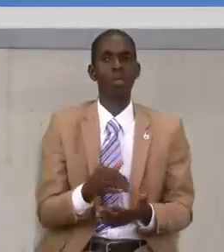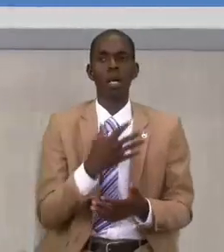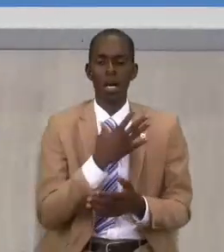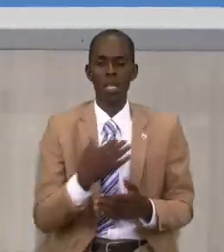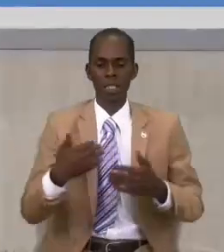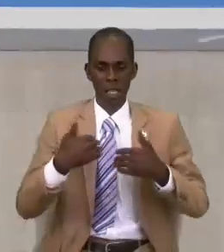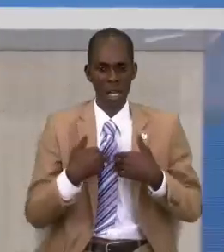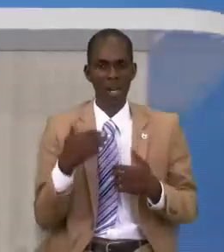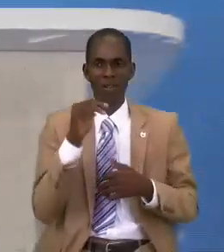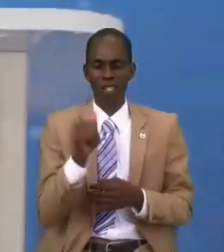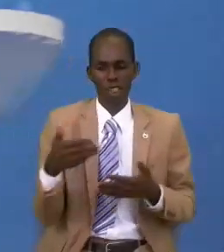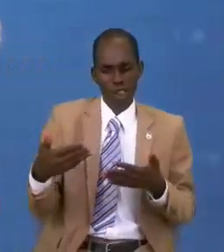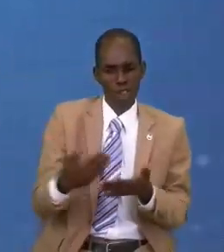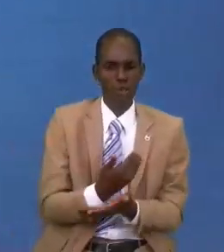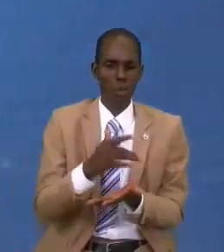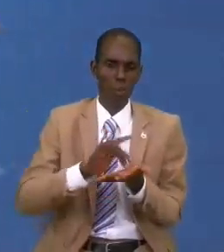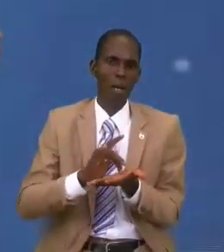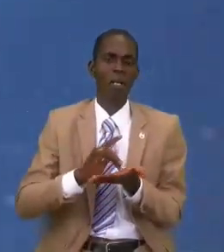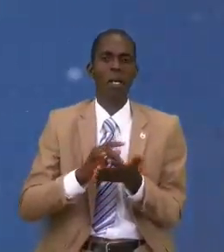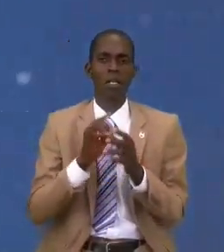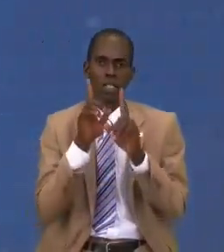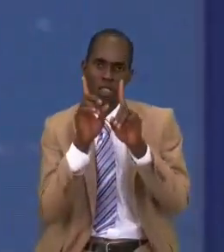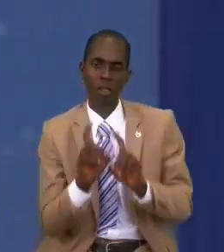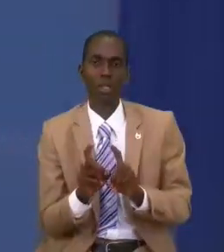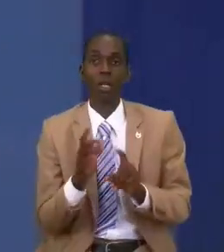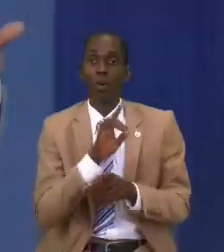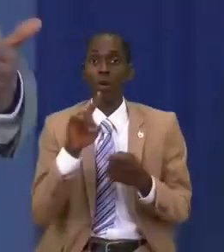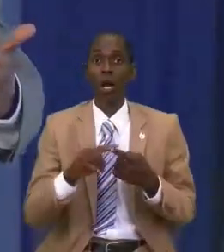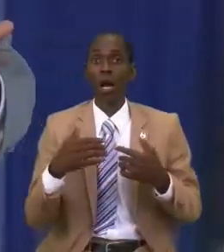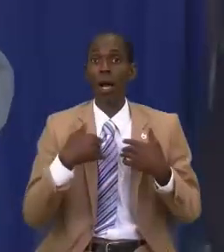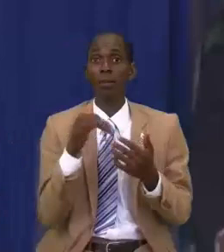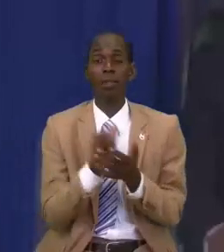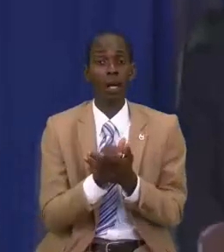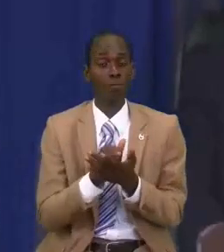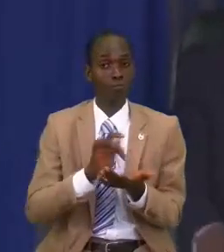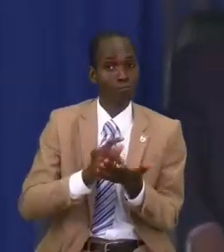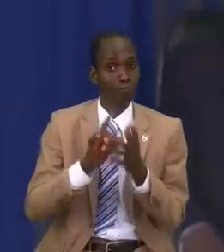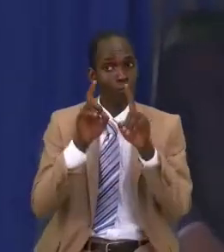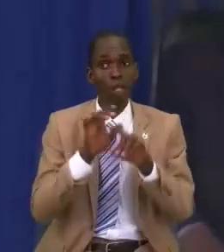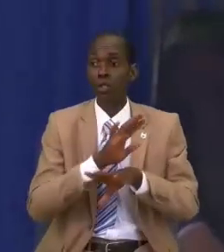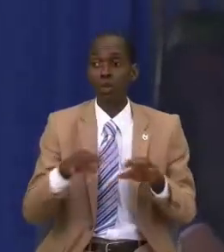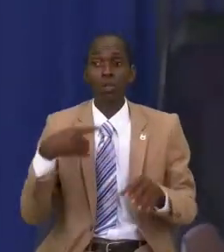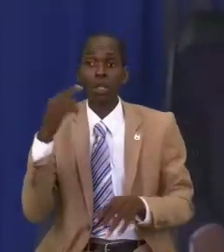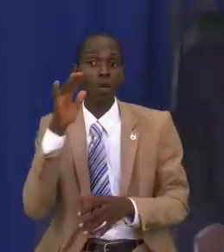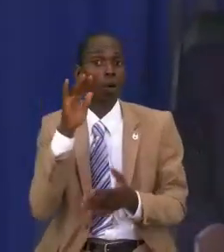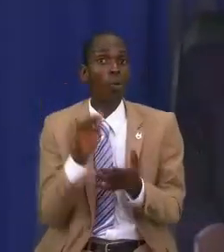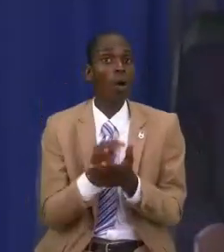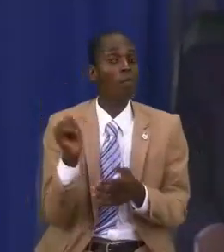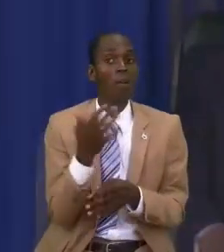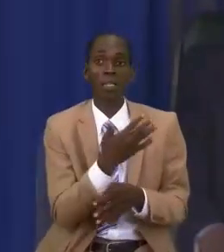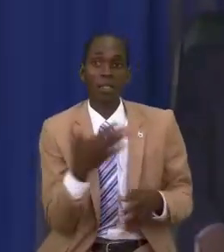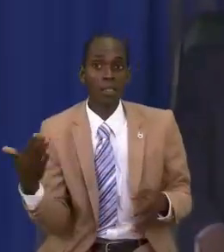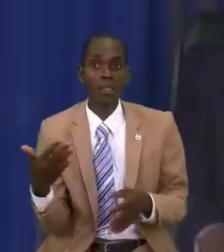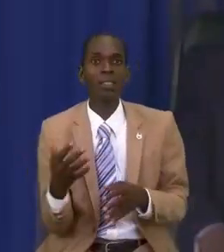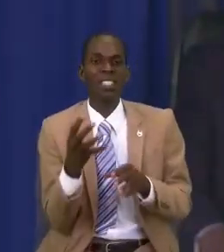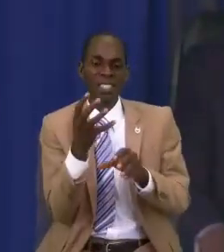have that medical report, don't tell your wife anything has happened. Make a copy of that medical report and post it to